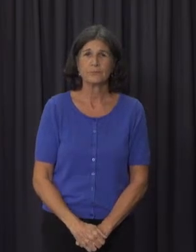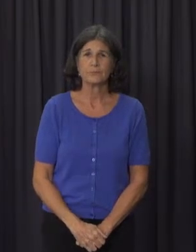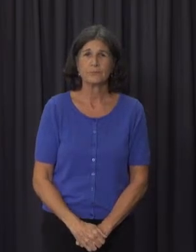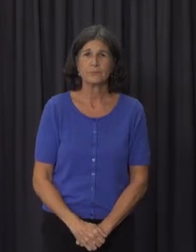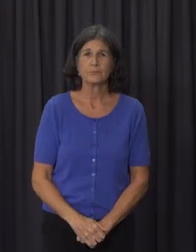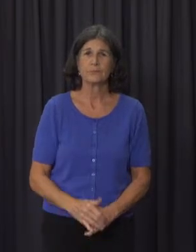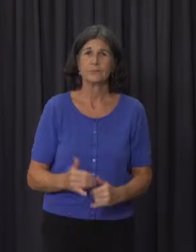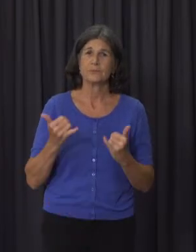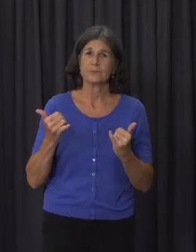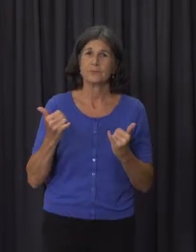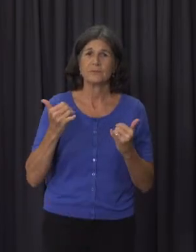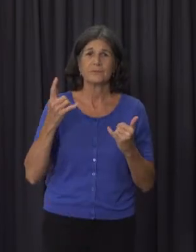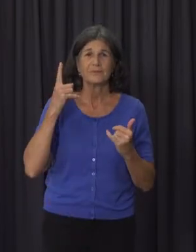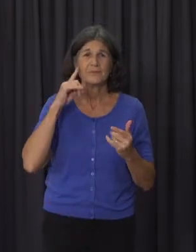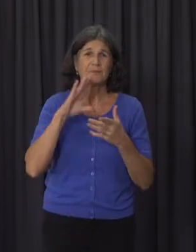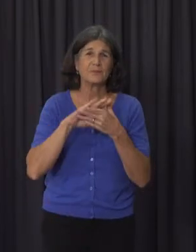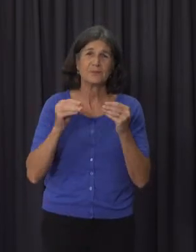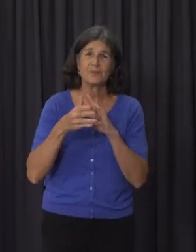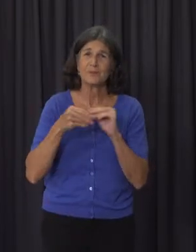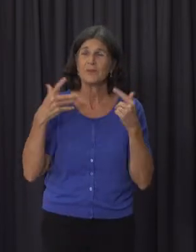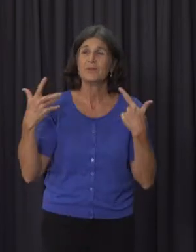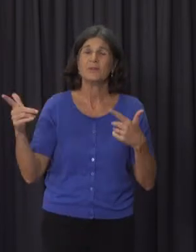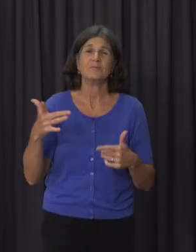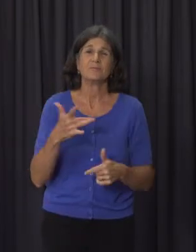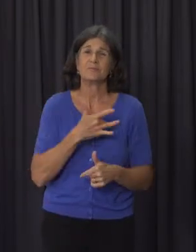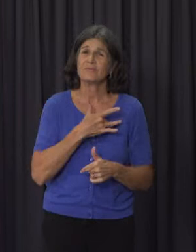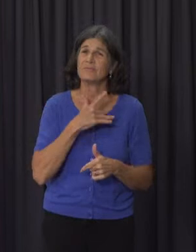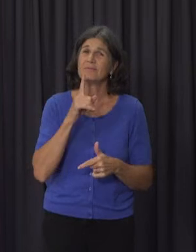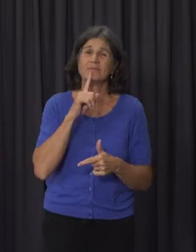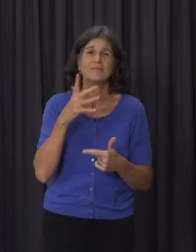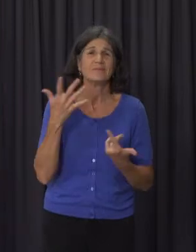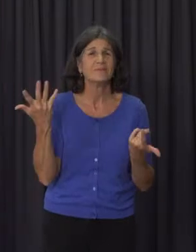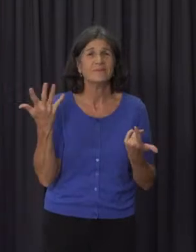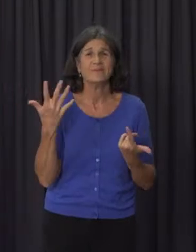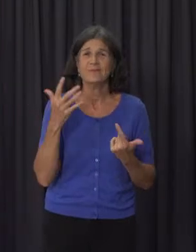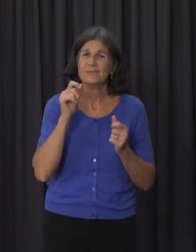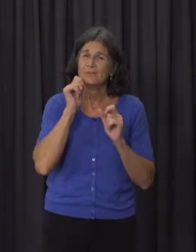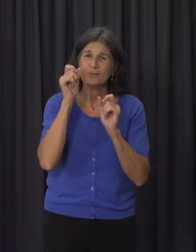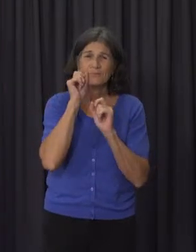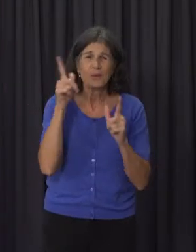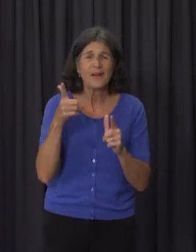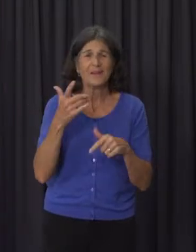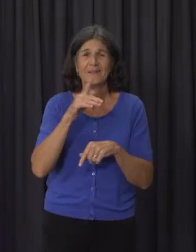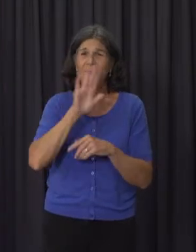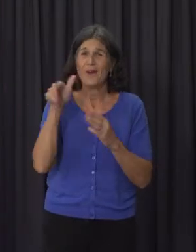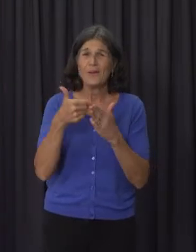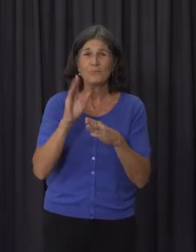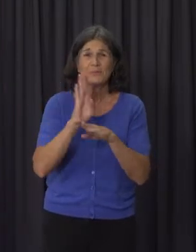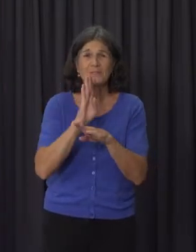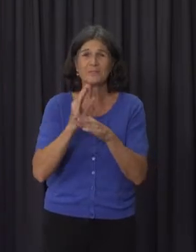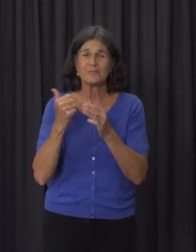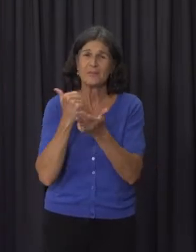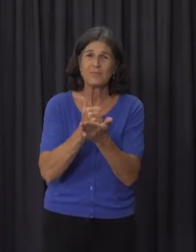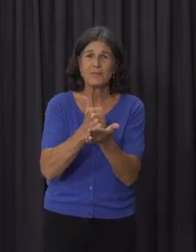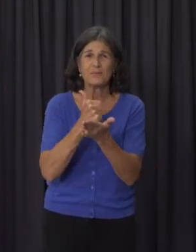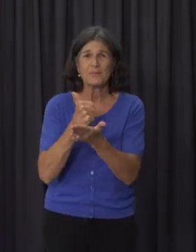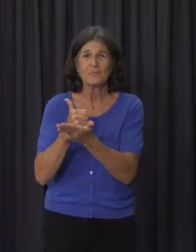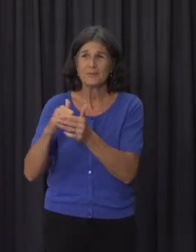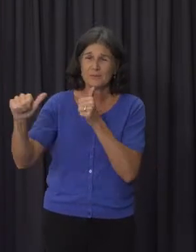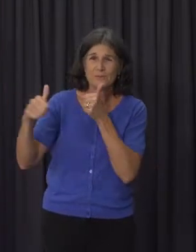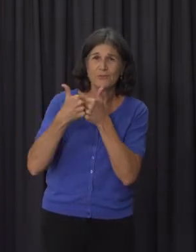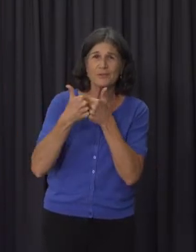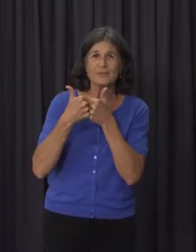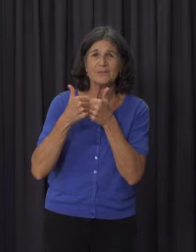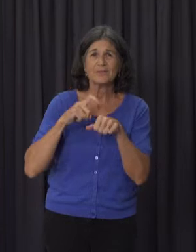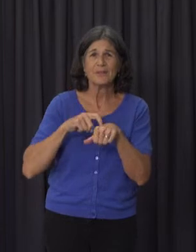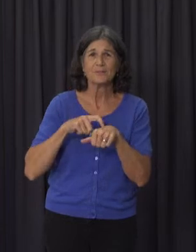about how local businesses who are stepping up to help their fellow Albertans through these challenging times. For example, at a briefing earlier